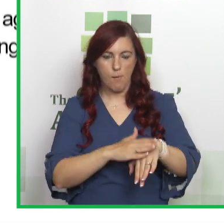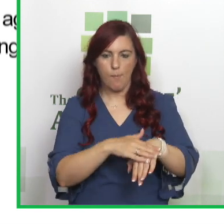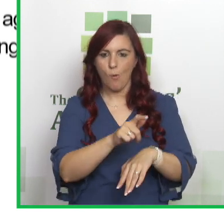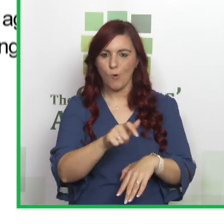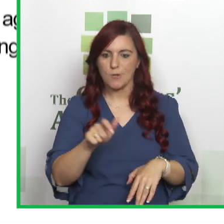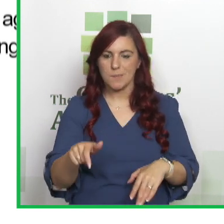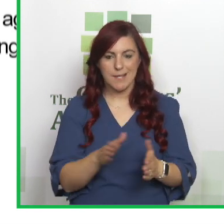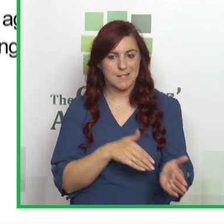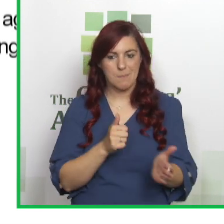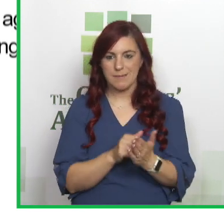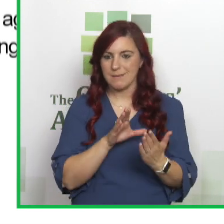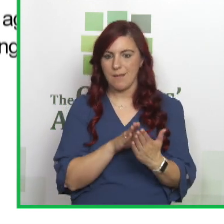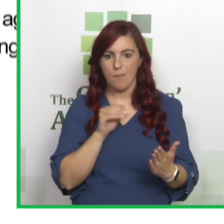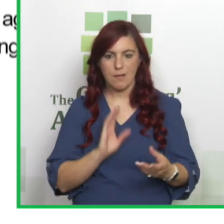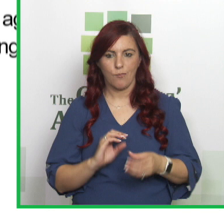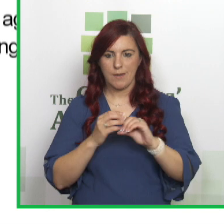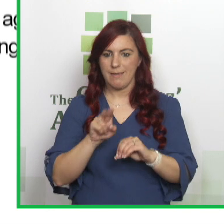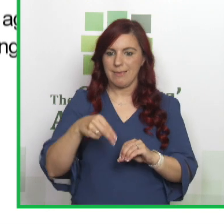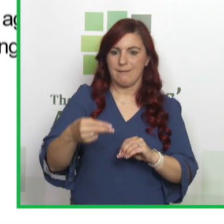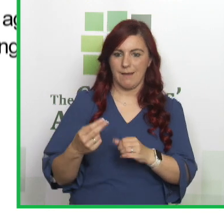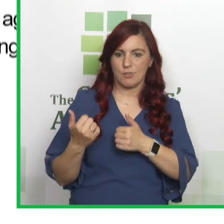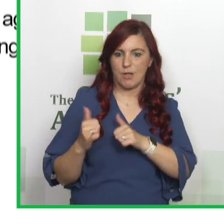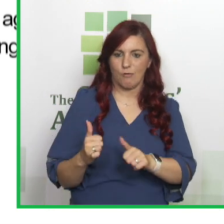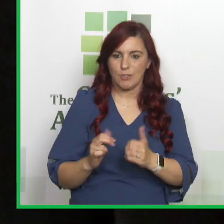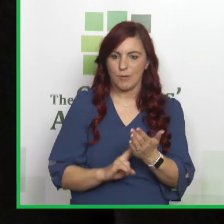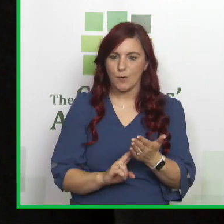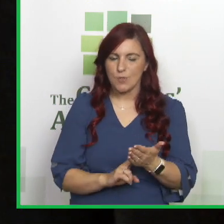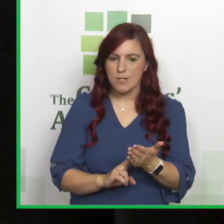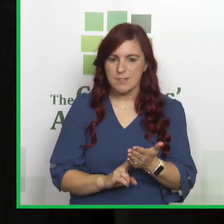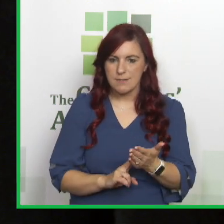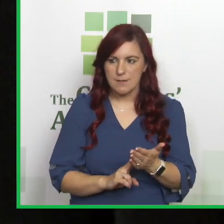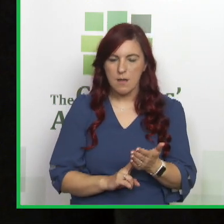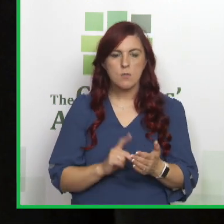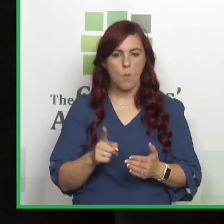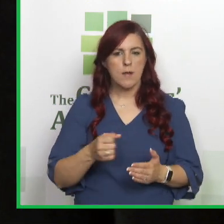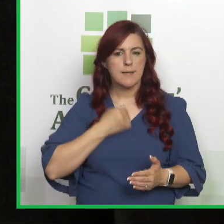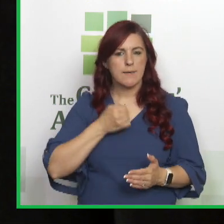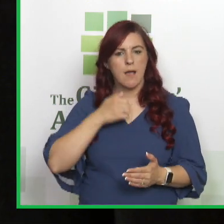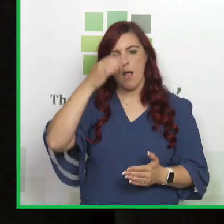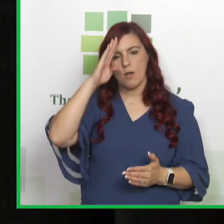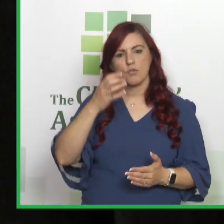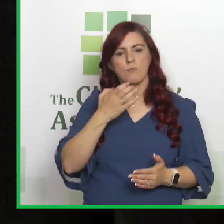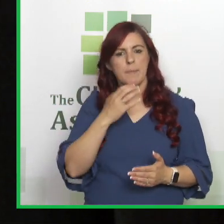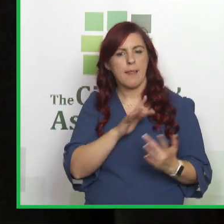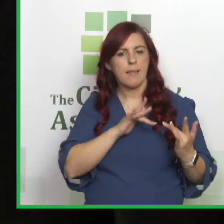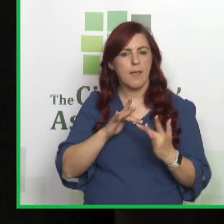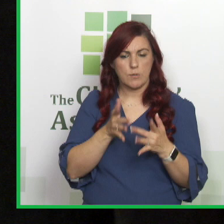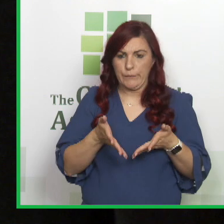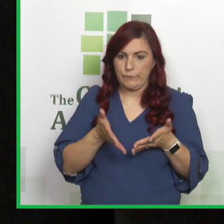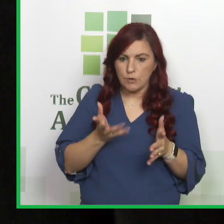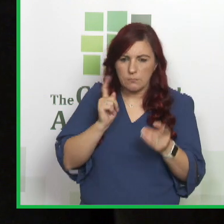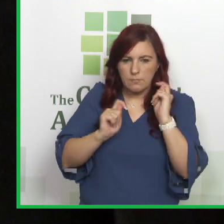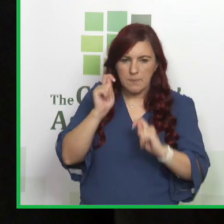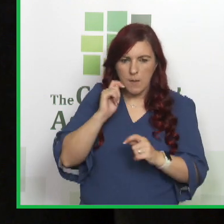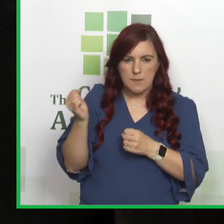business model and creating the next generation of consumers. We are satisfied that Irish criminal networks have been considering the